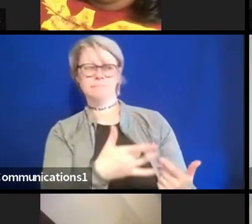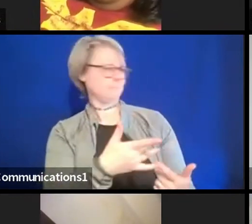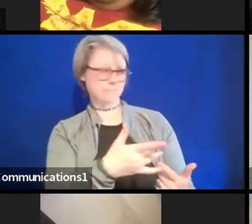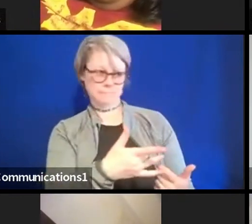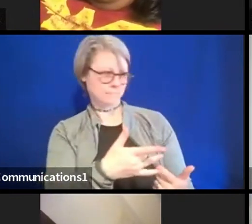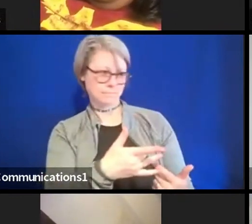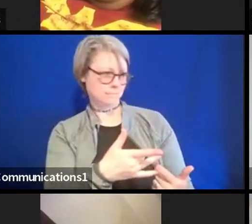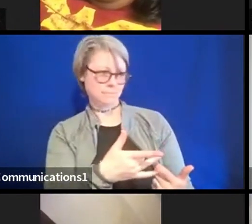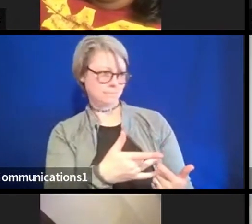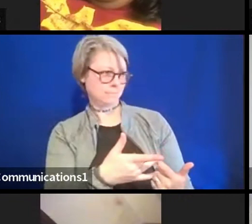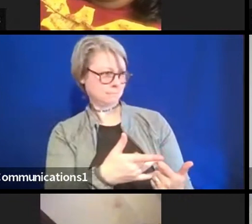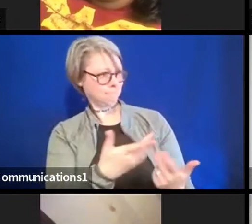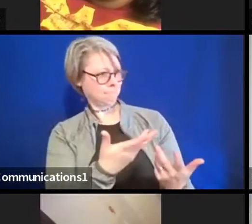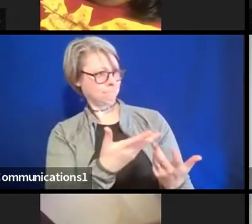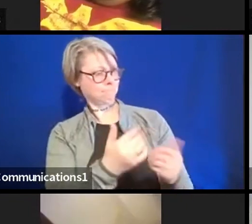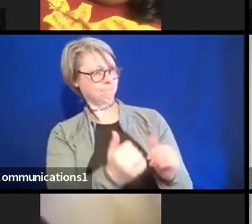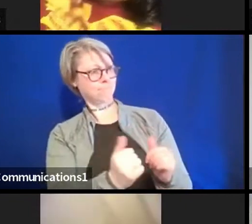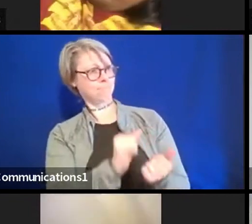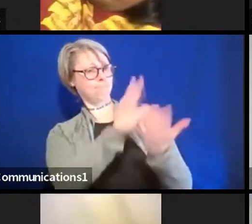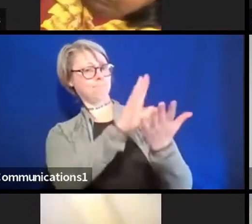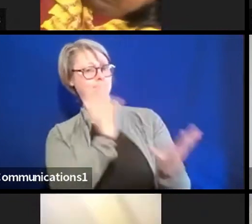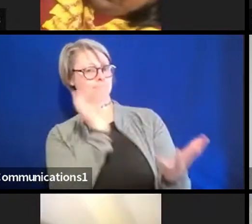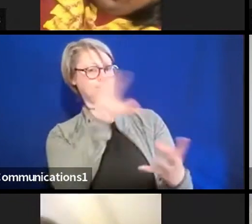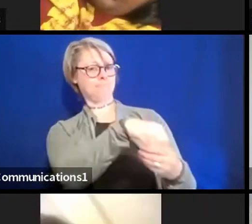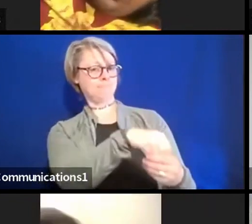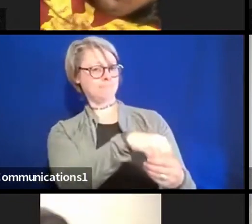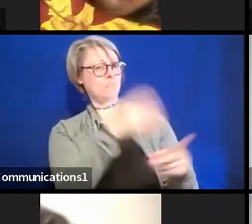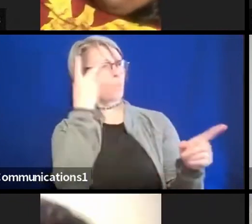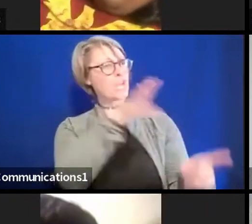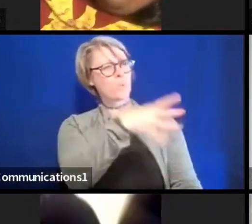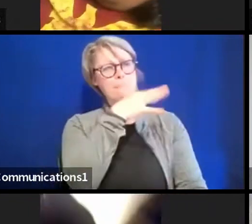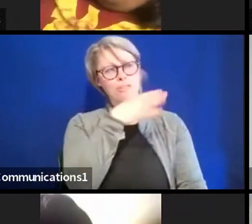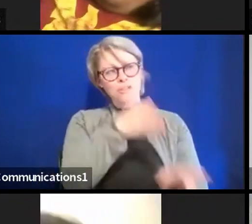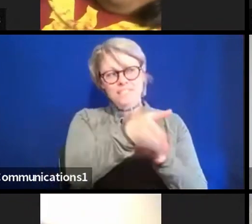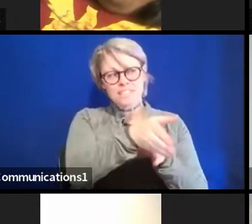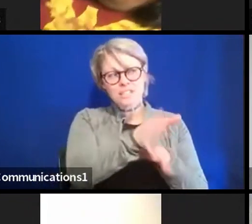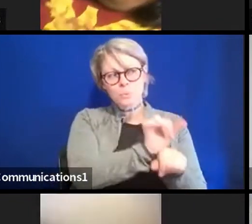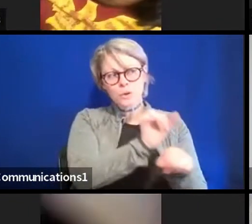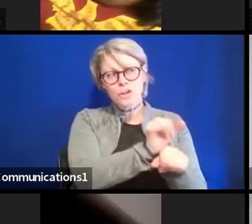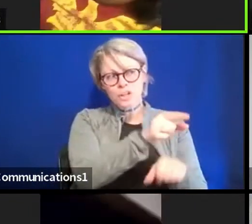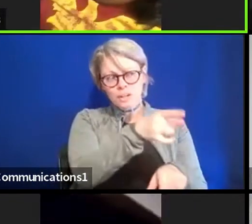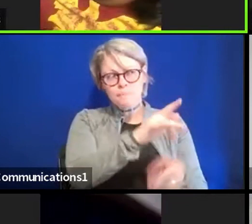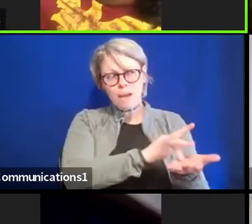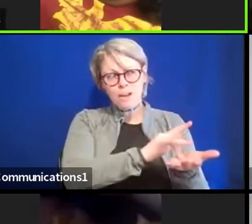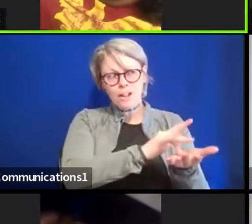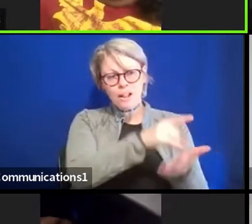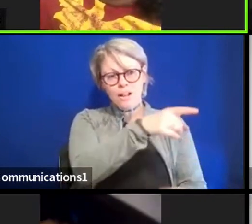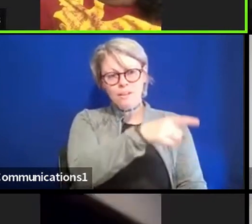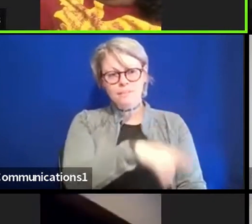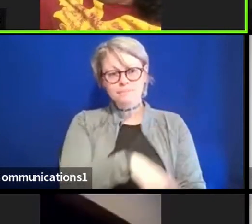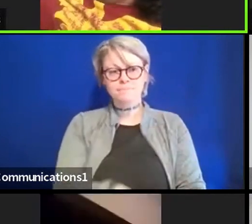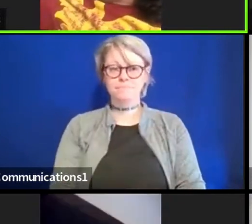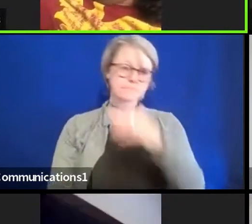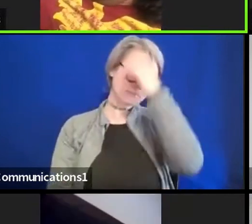that many problems because your mother's, I believe, in the medical profession, right?